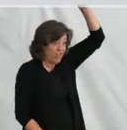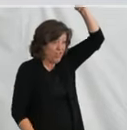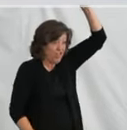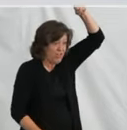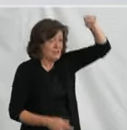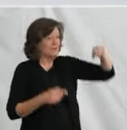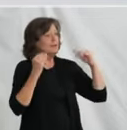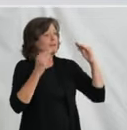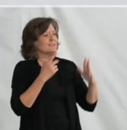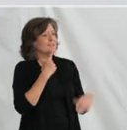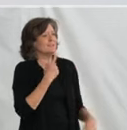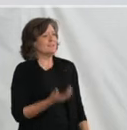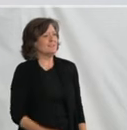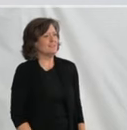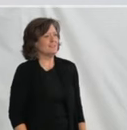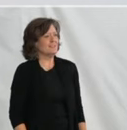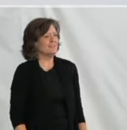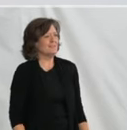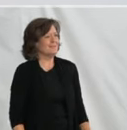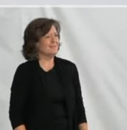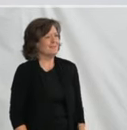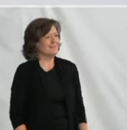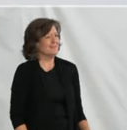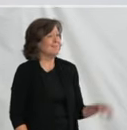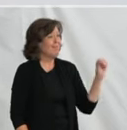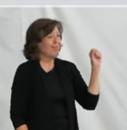Skeeter, just let go.